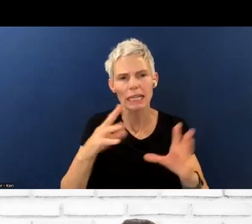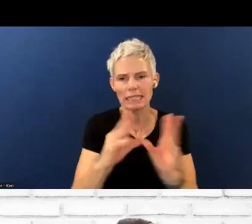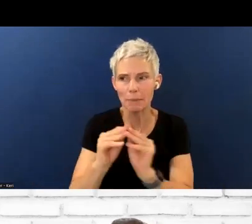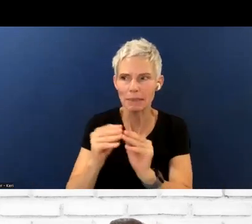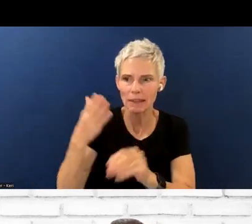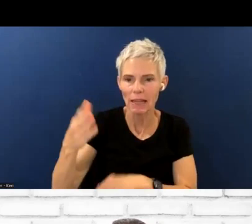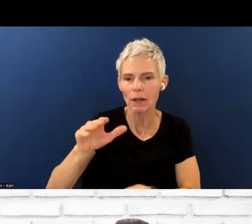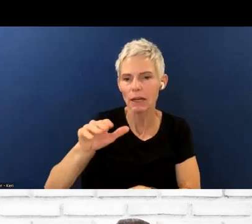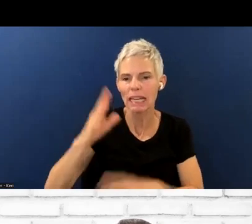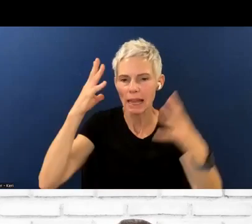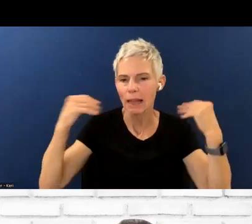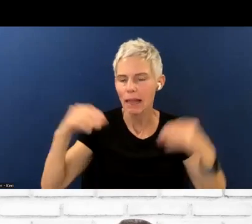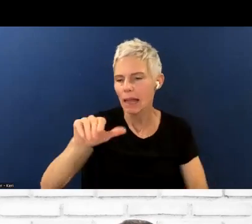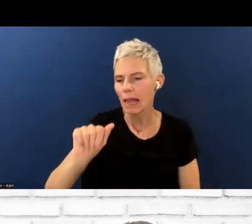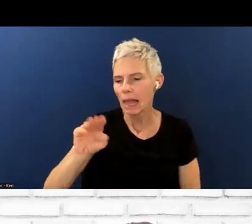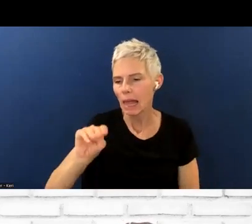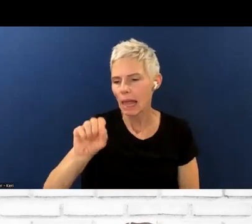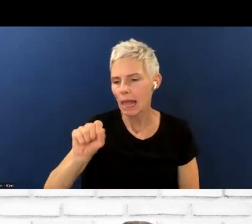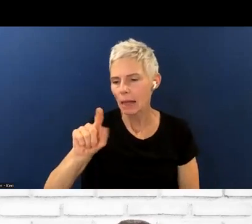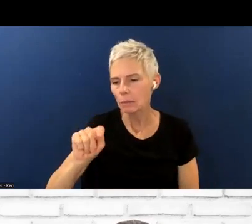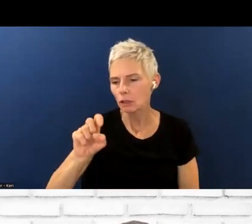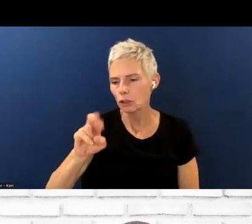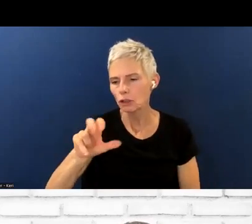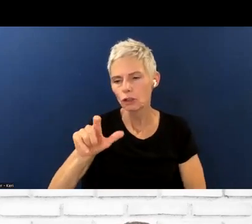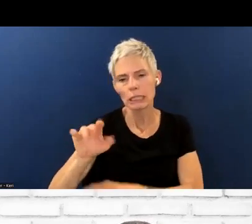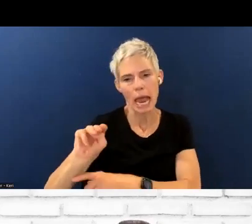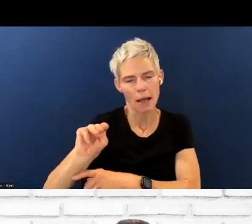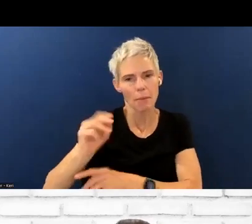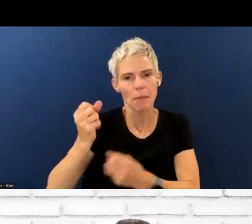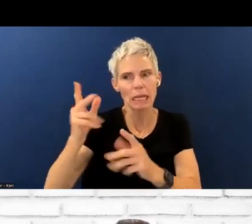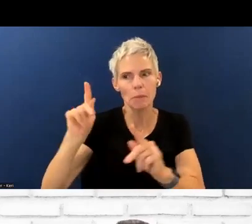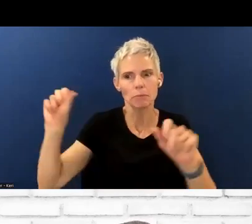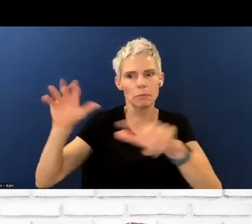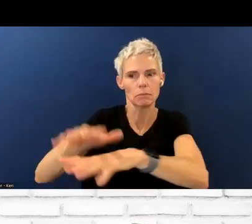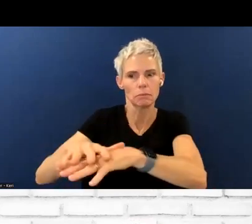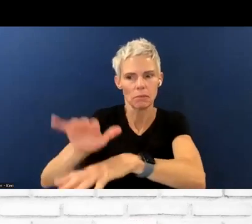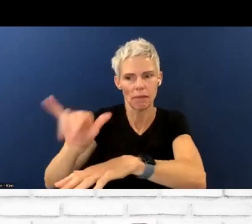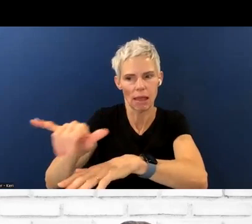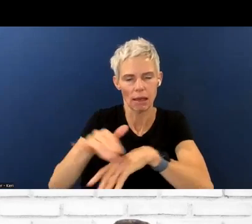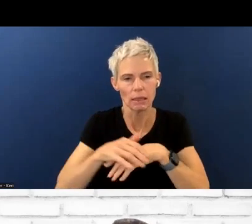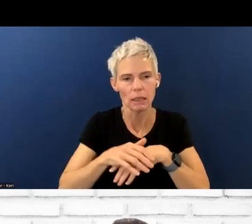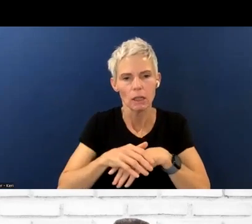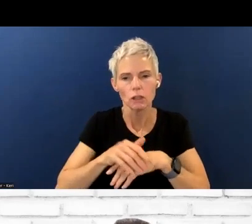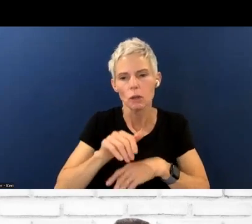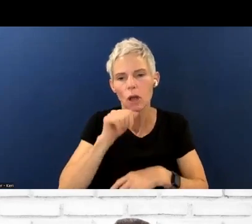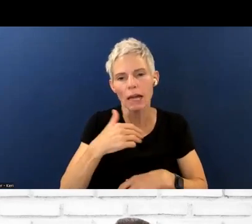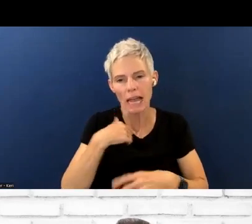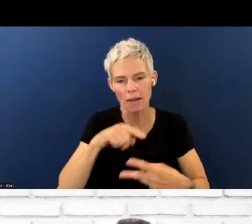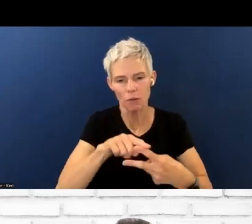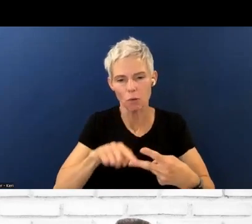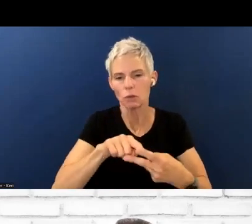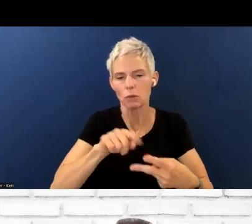lot of people in that particular venue. So we're not going to have the crisis jam during that week